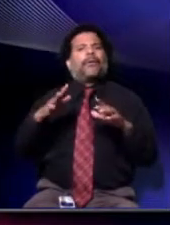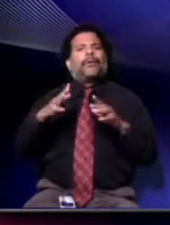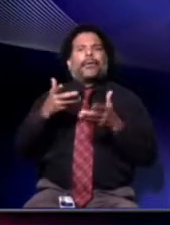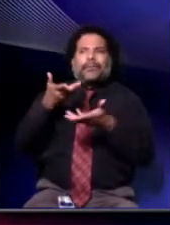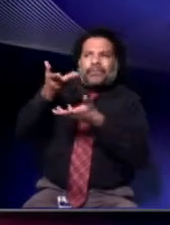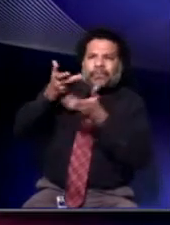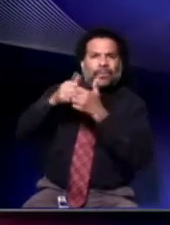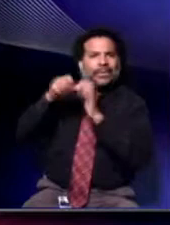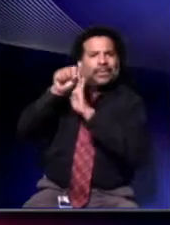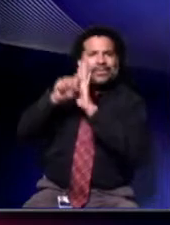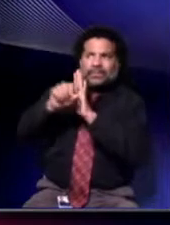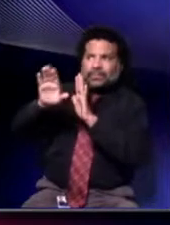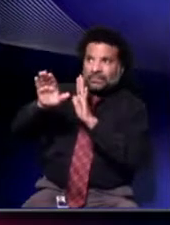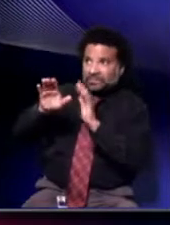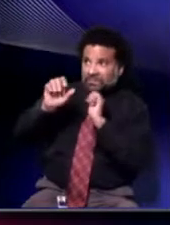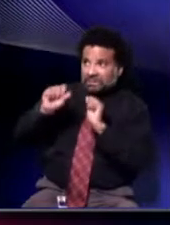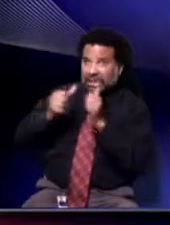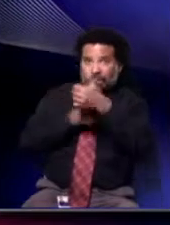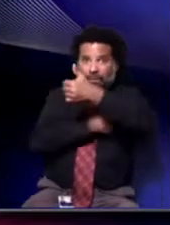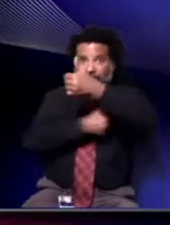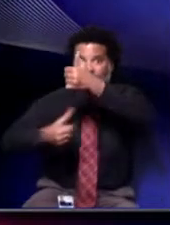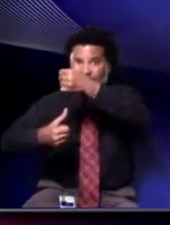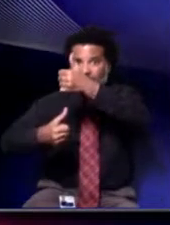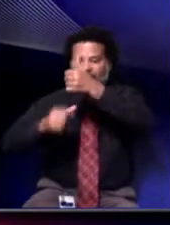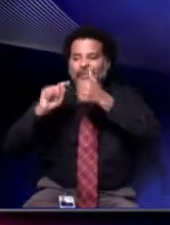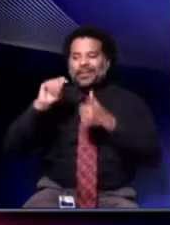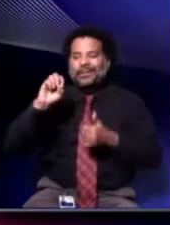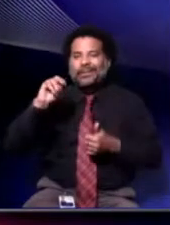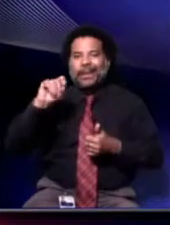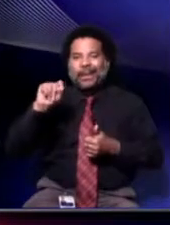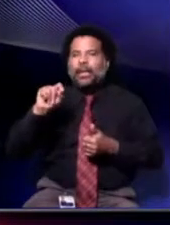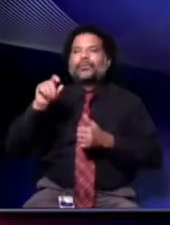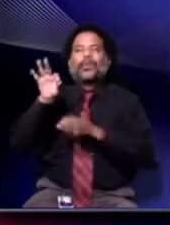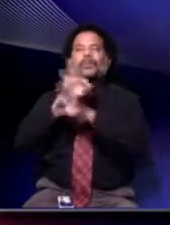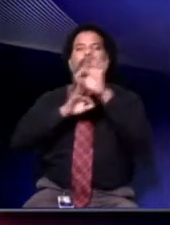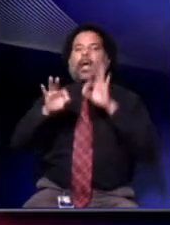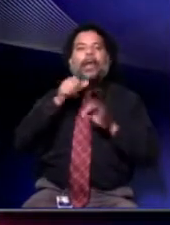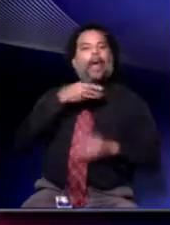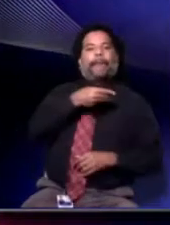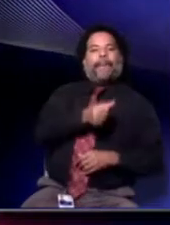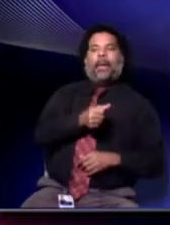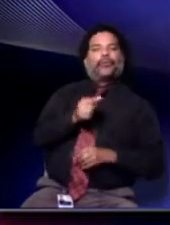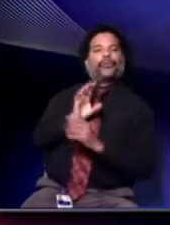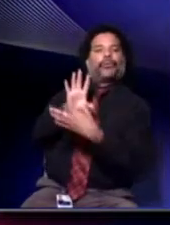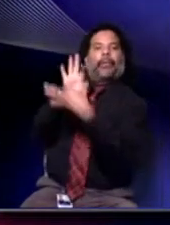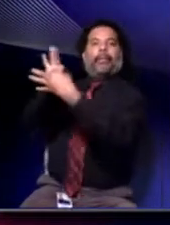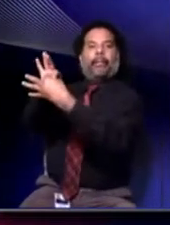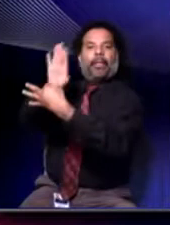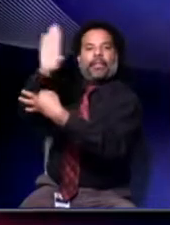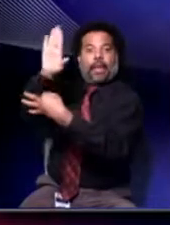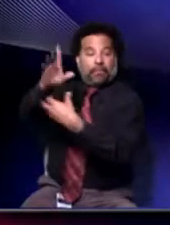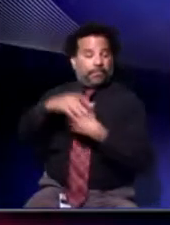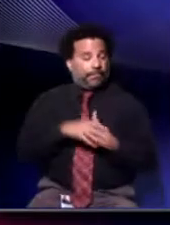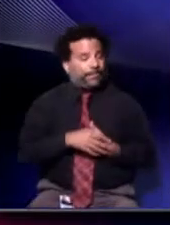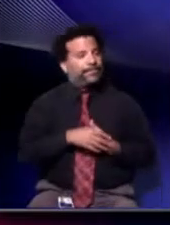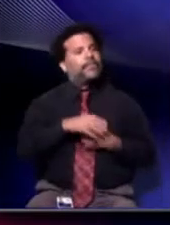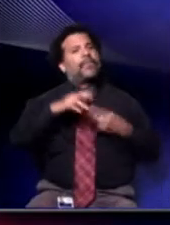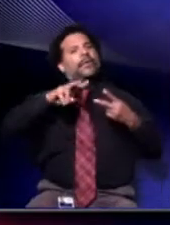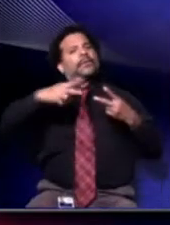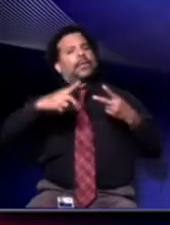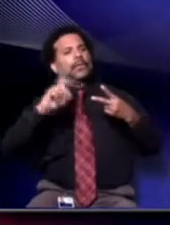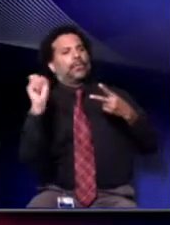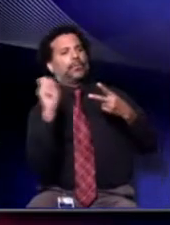to see if we can get underneath their tenant, so there's no extra cost to us. And just as a secondary question, do we have